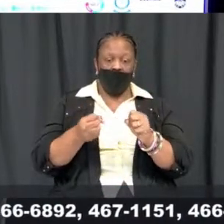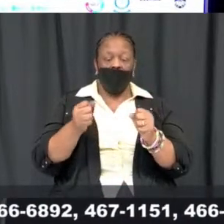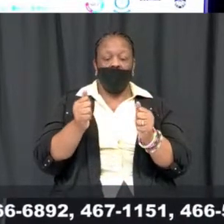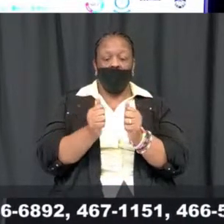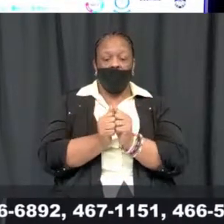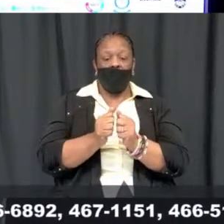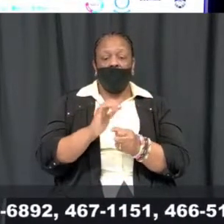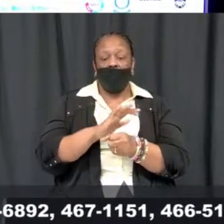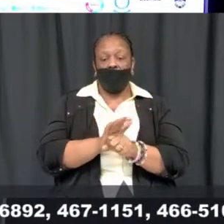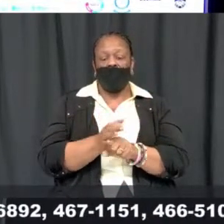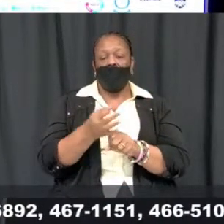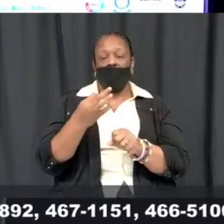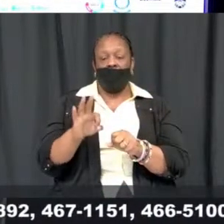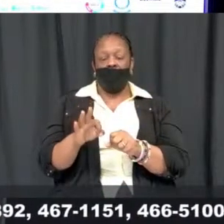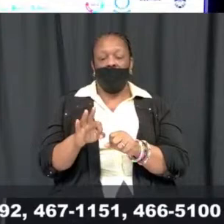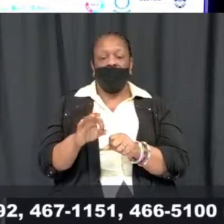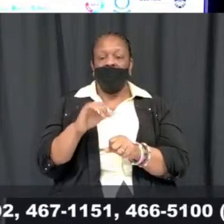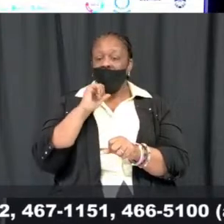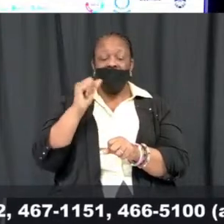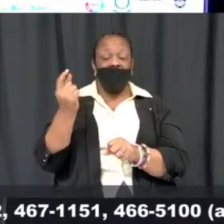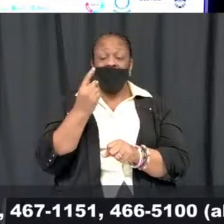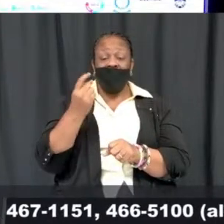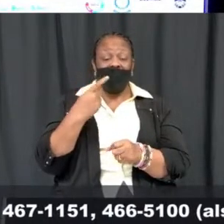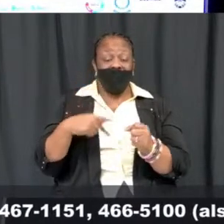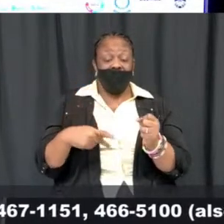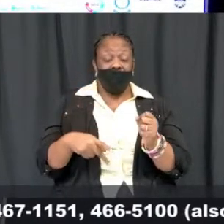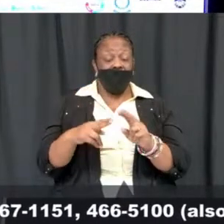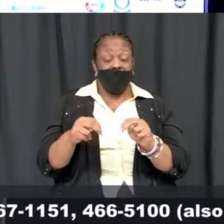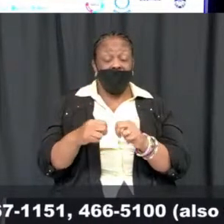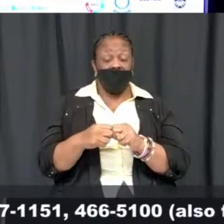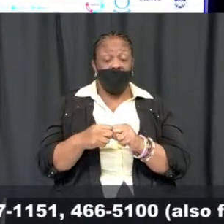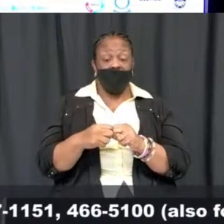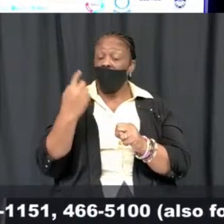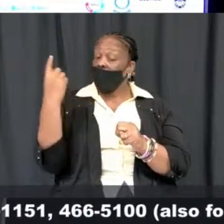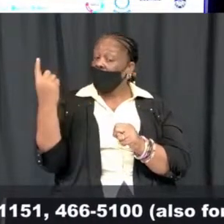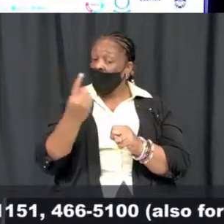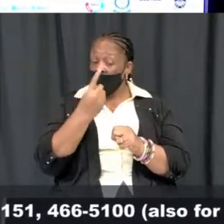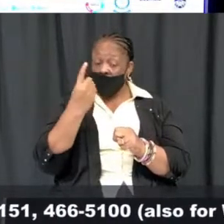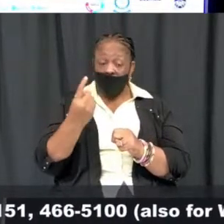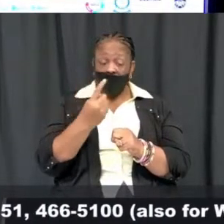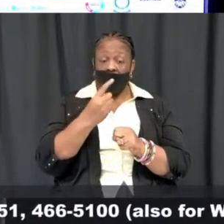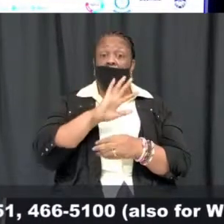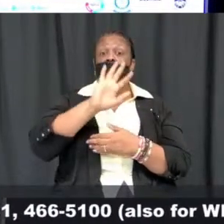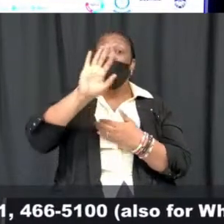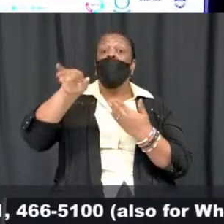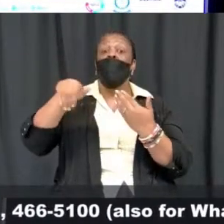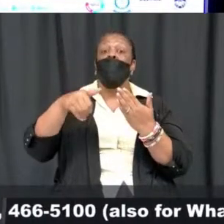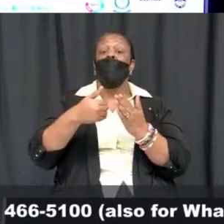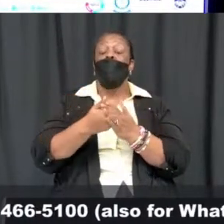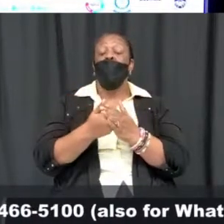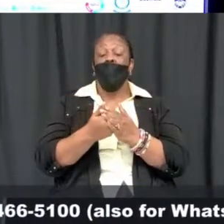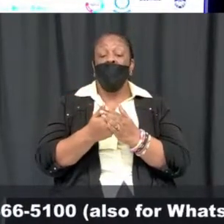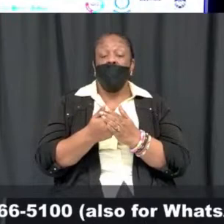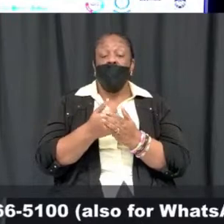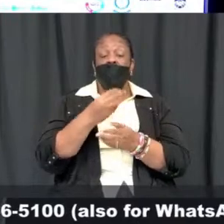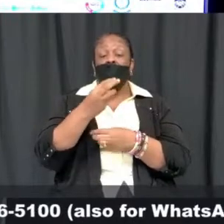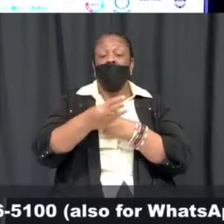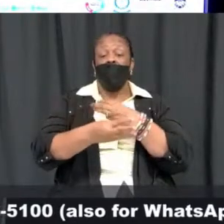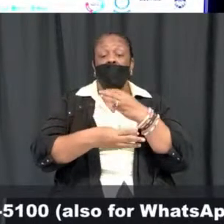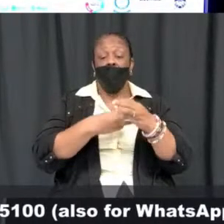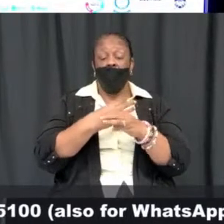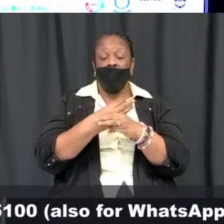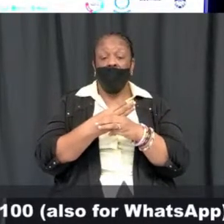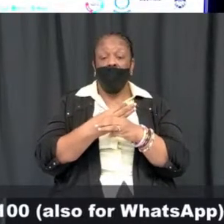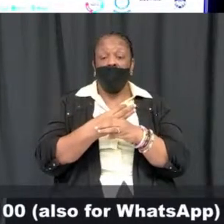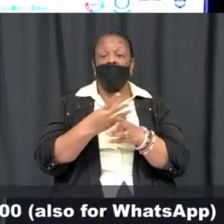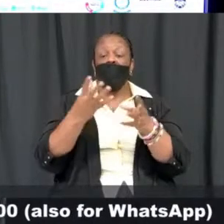the COVID-19 pandemic. We want to reduce the misinformation and the disinformation, and you have to help